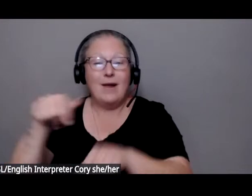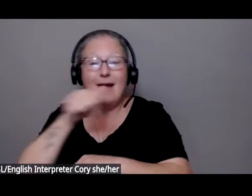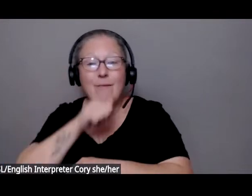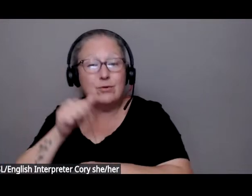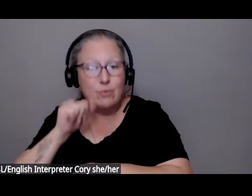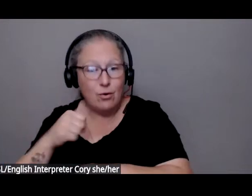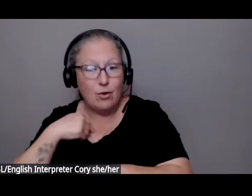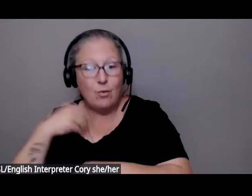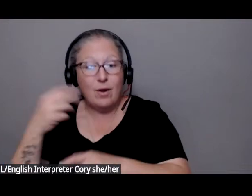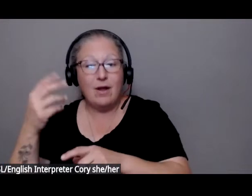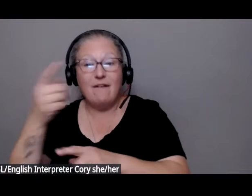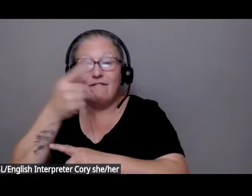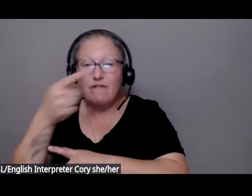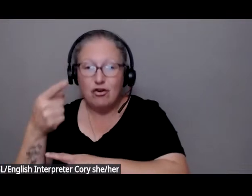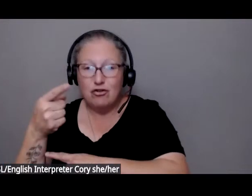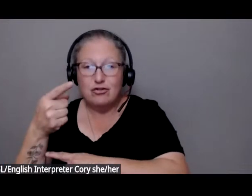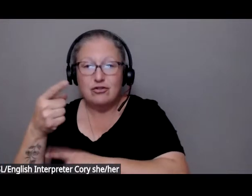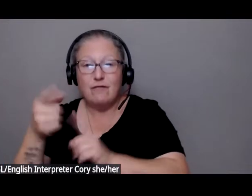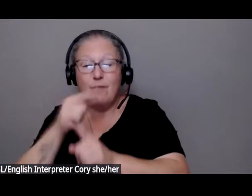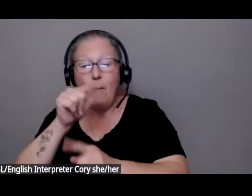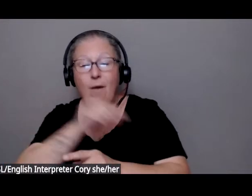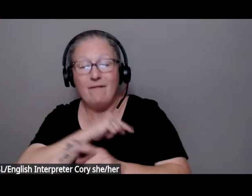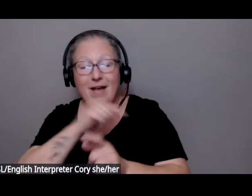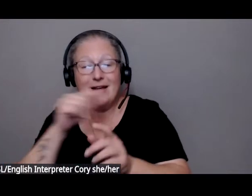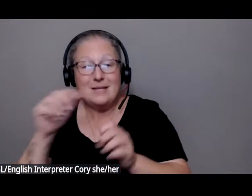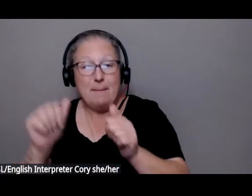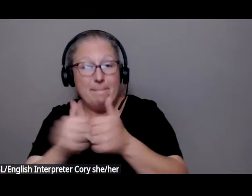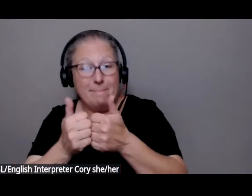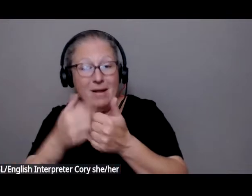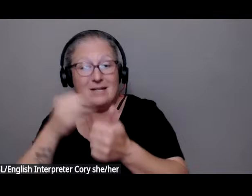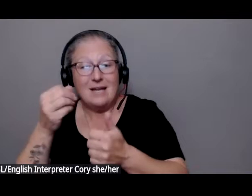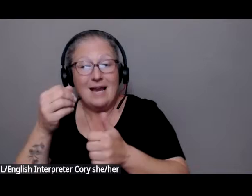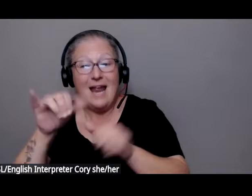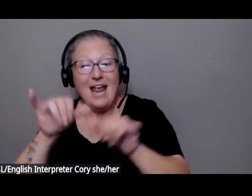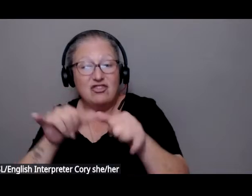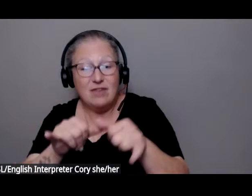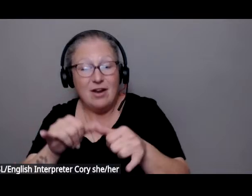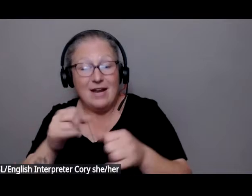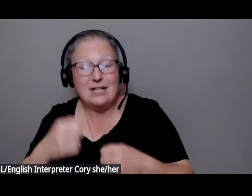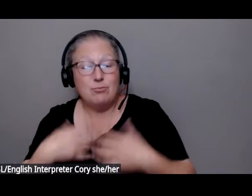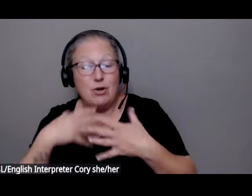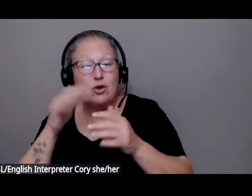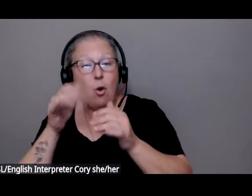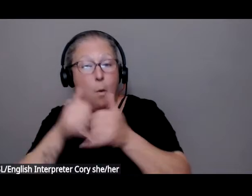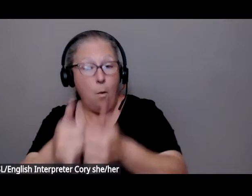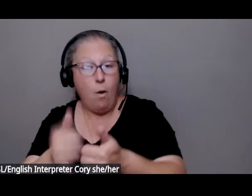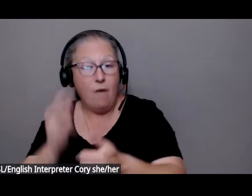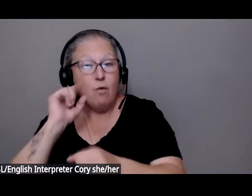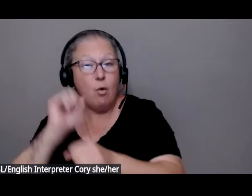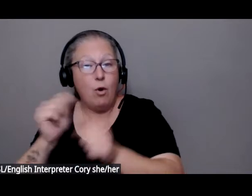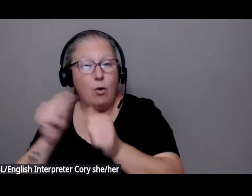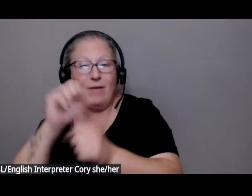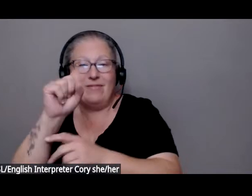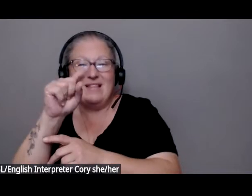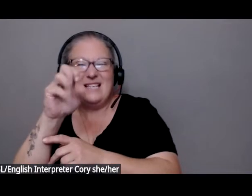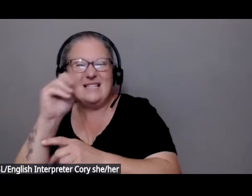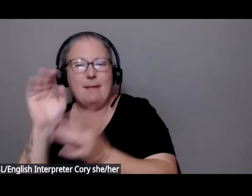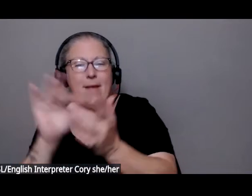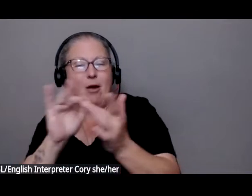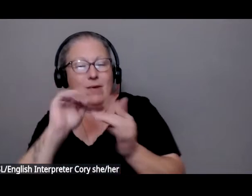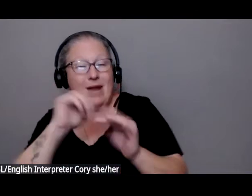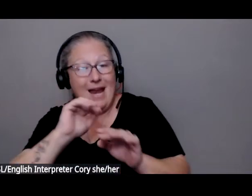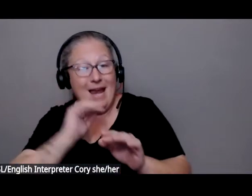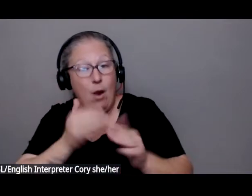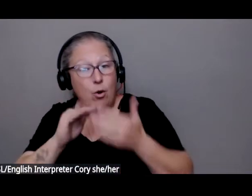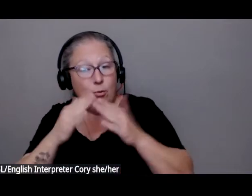where we were first from qualification matches, won the Engineering Inspiration Award for our work with STEM outreach in our community, and